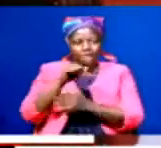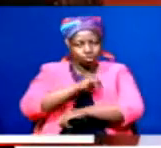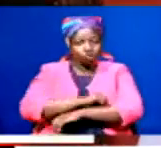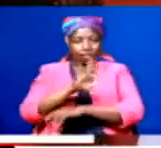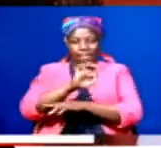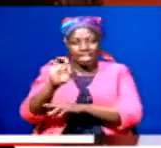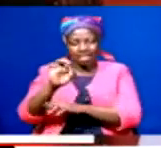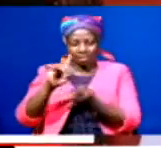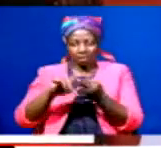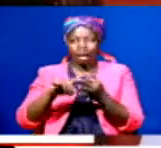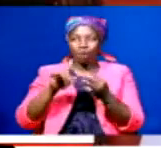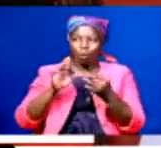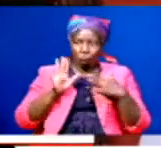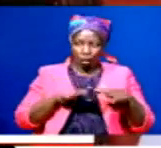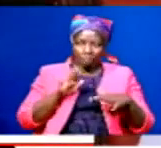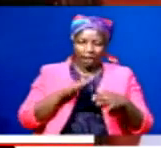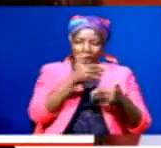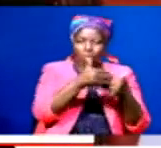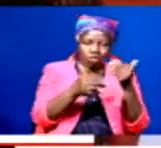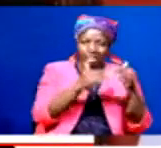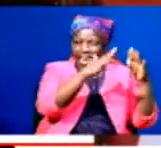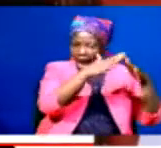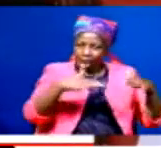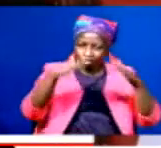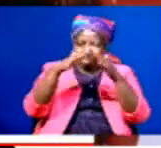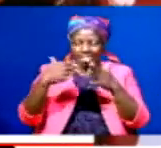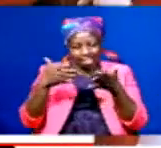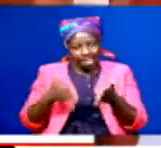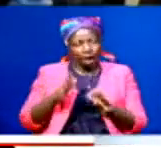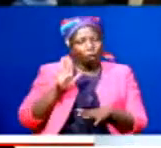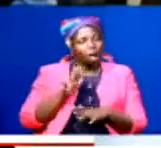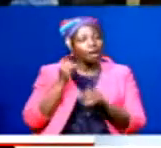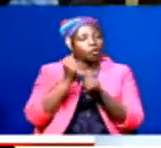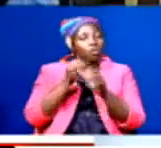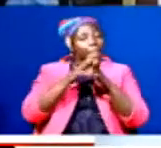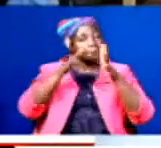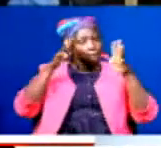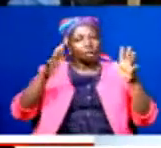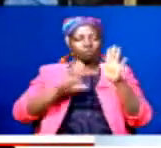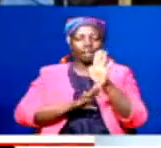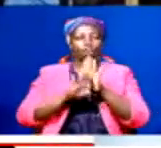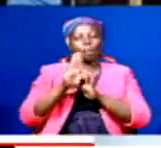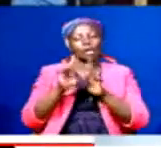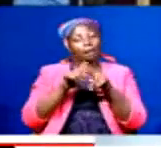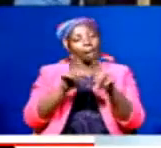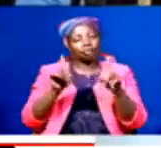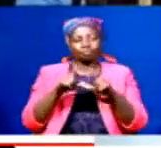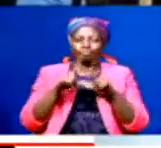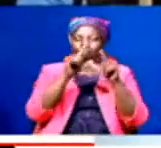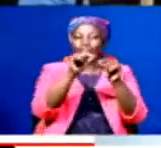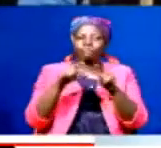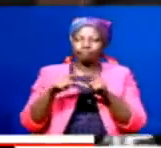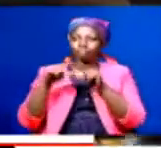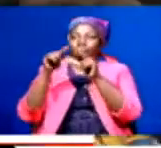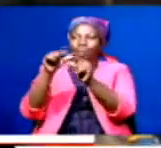mama wanajenga manyumba. Saa hii wa mama wanafanya maendeleo makubwa makubwa. However, messages of reducing the